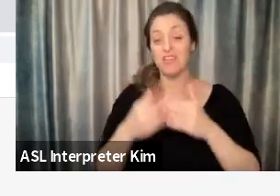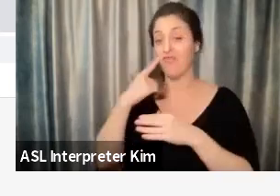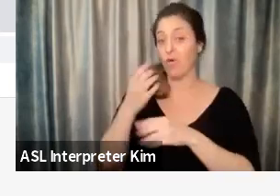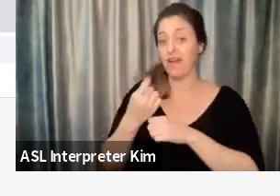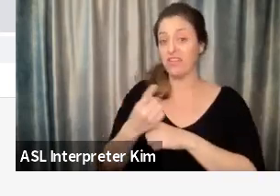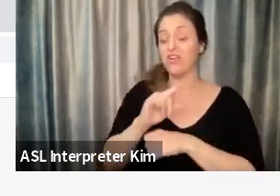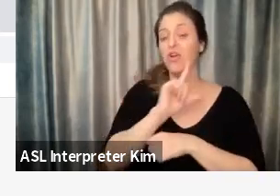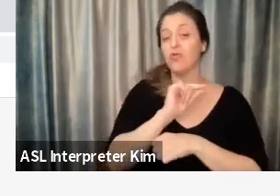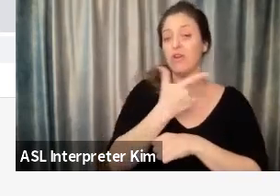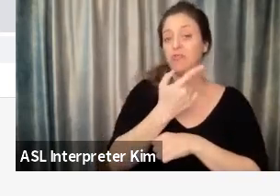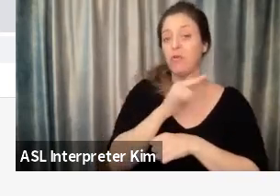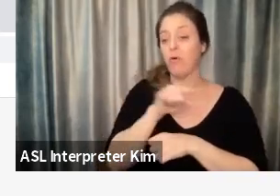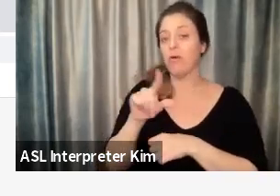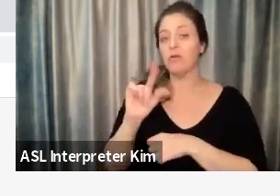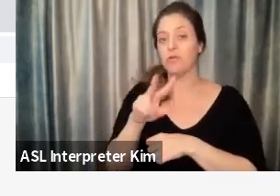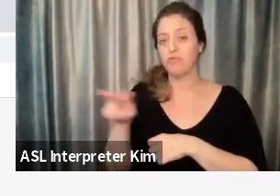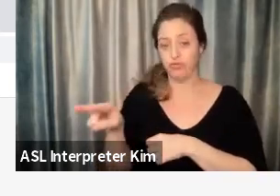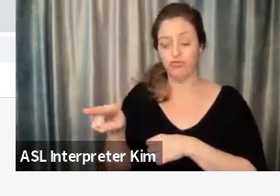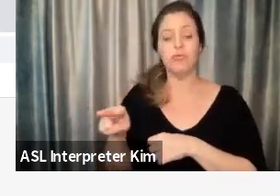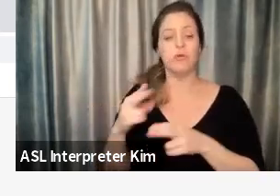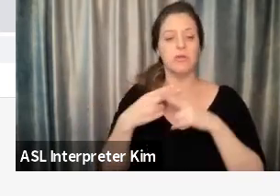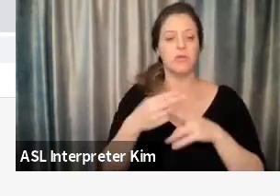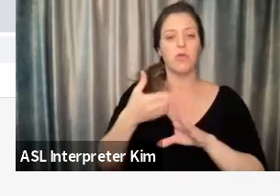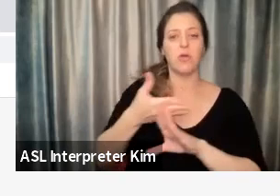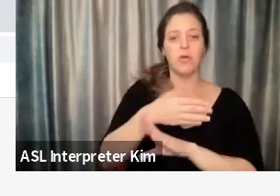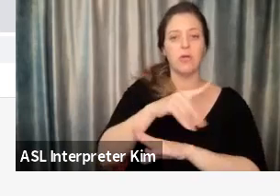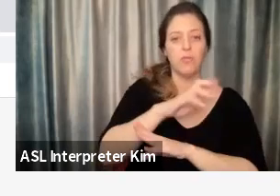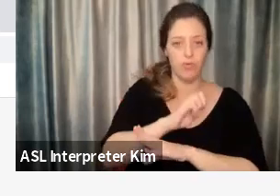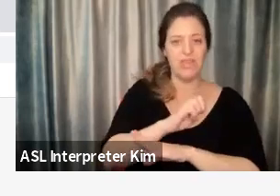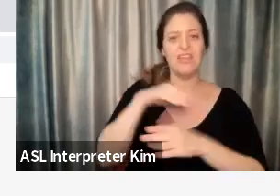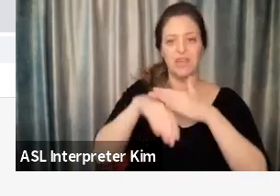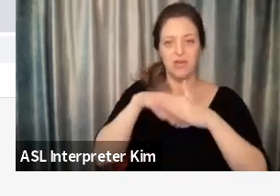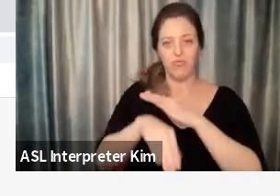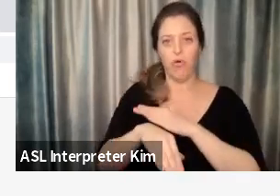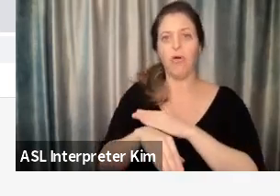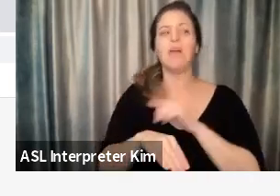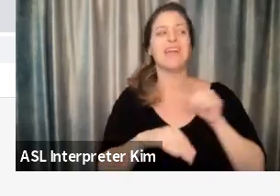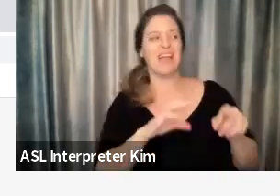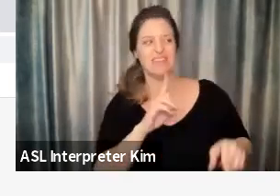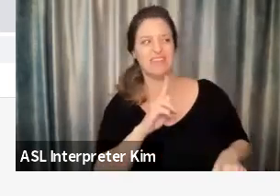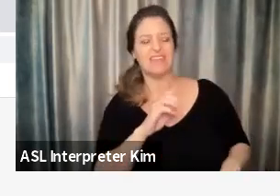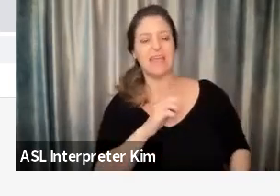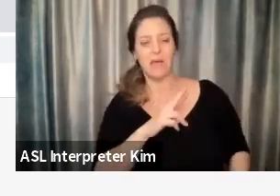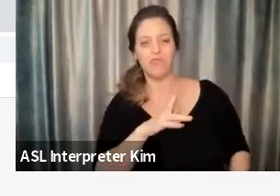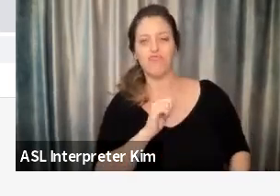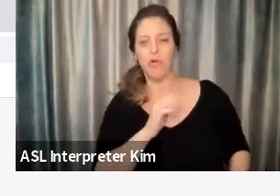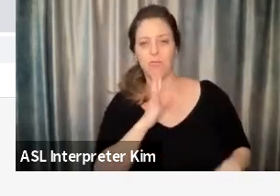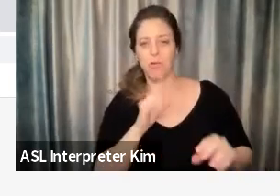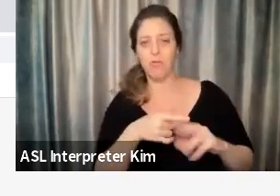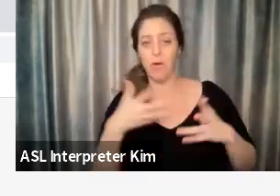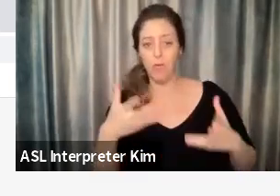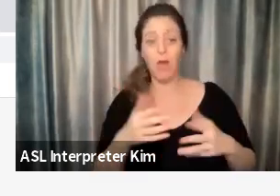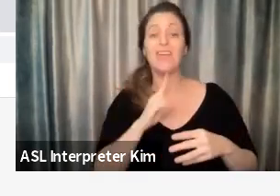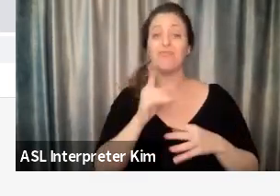for 21-22, what is called pre-enrollment. And as Ms. Deborah has mentioned, you know, it's really essential and important to start